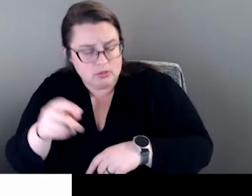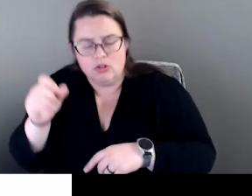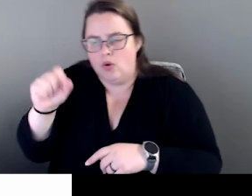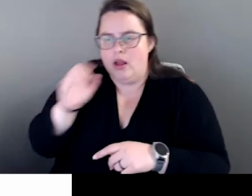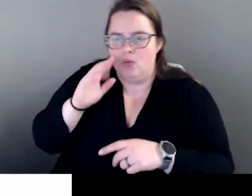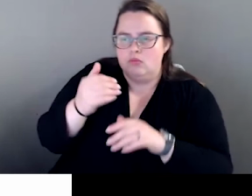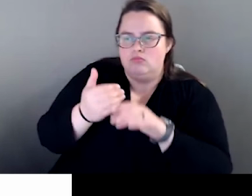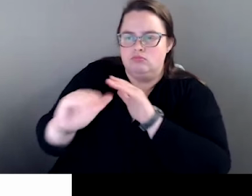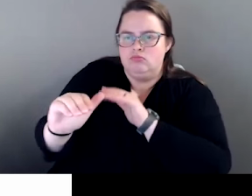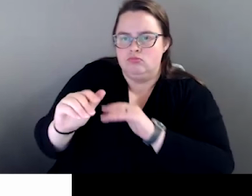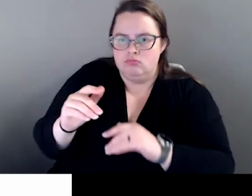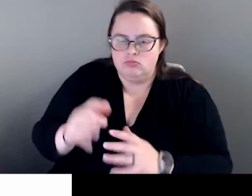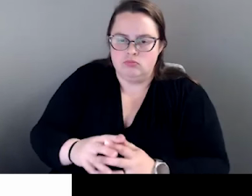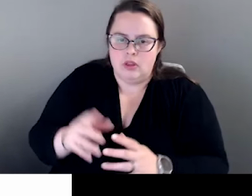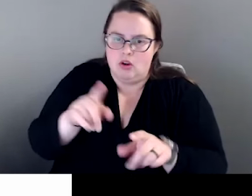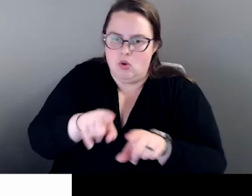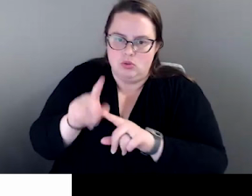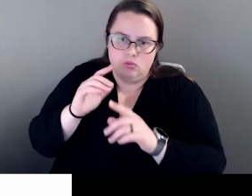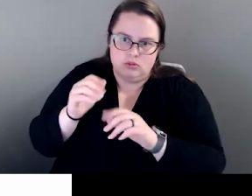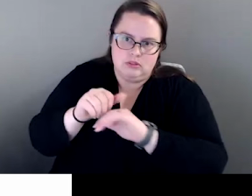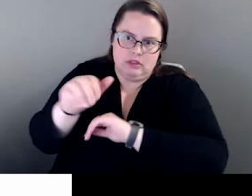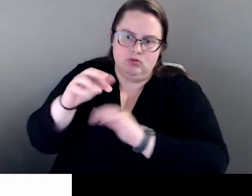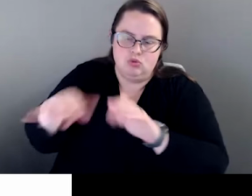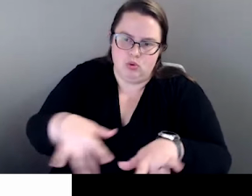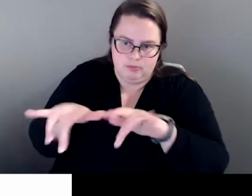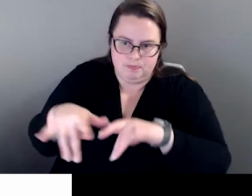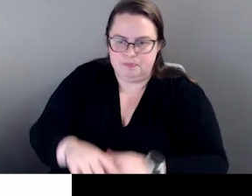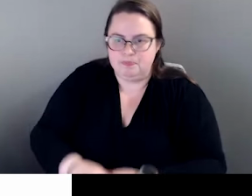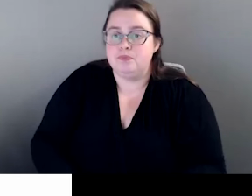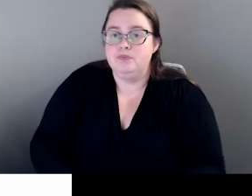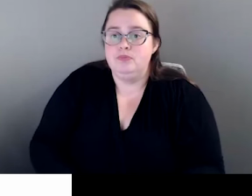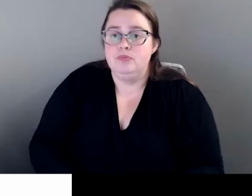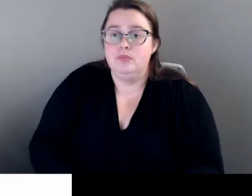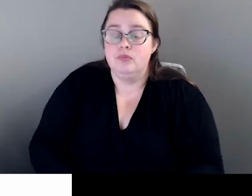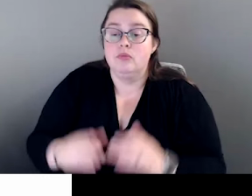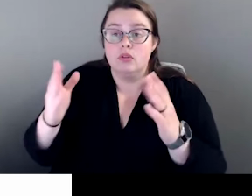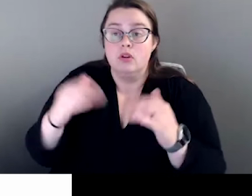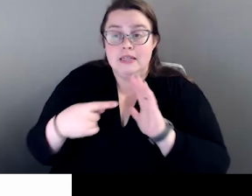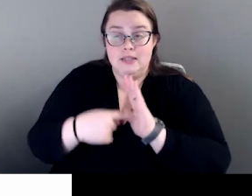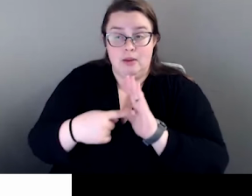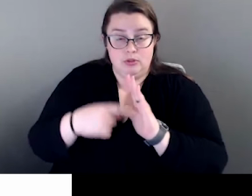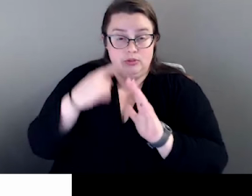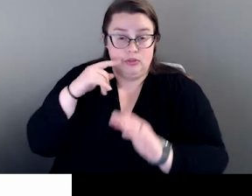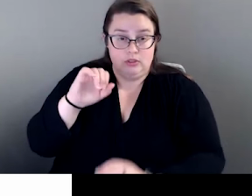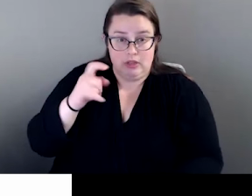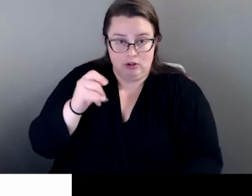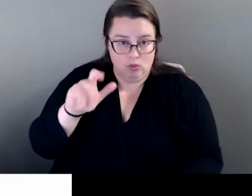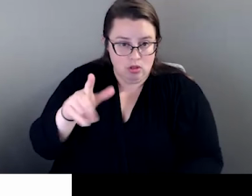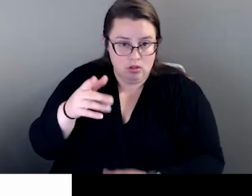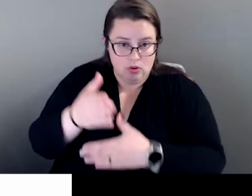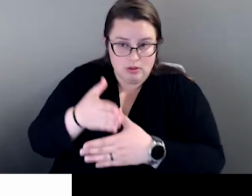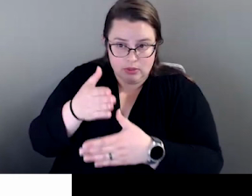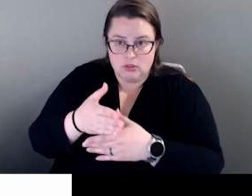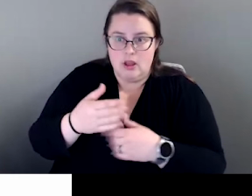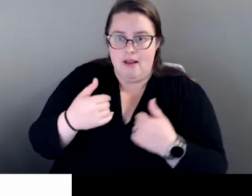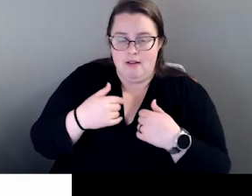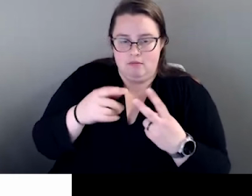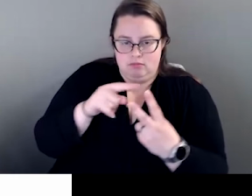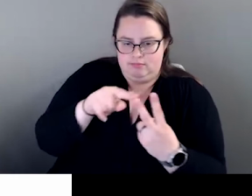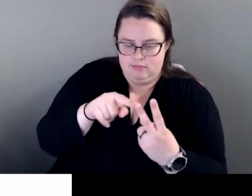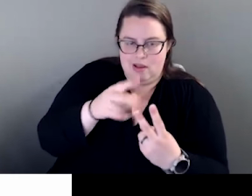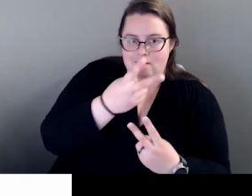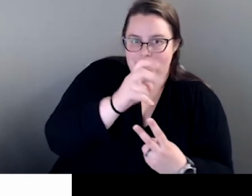thanks. Yes. So examples of sexual harassment, there are verbal and non-verbal sexual harassment. So some of the